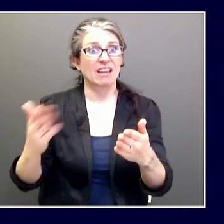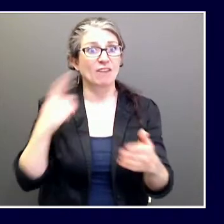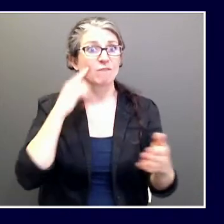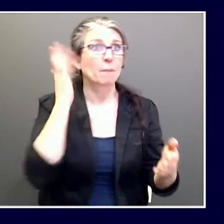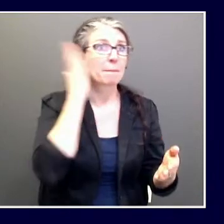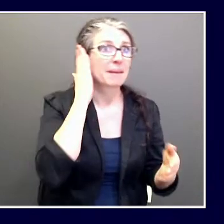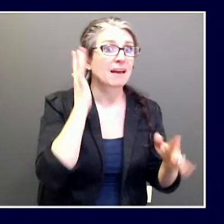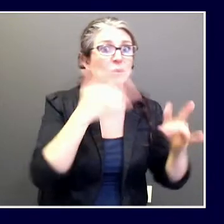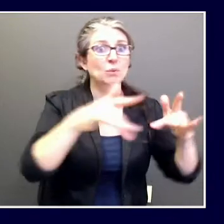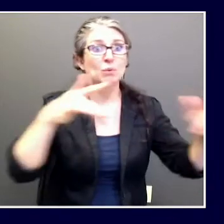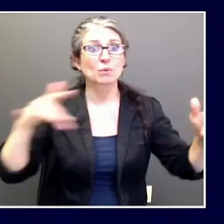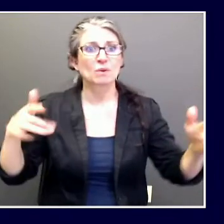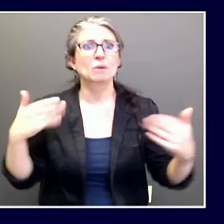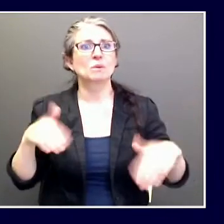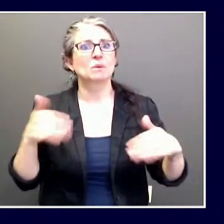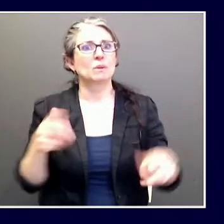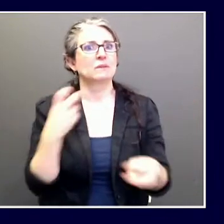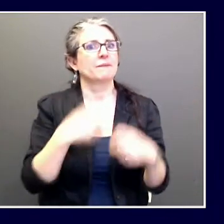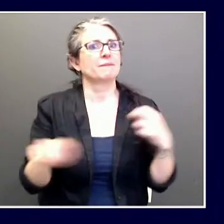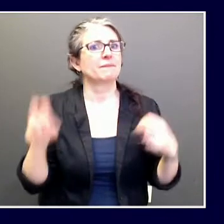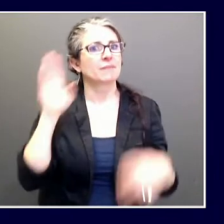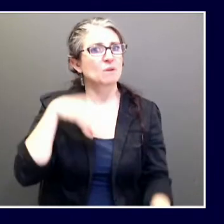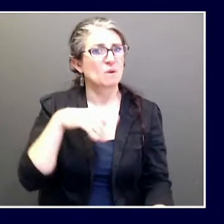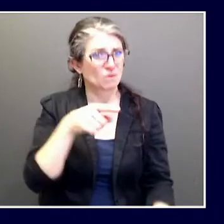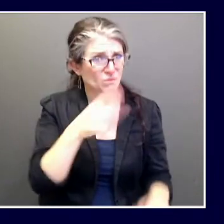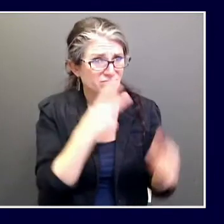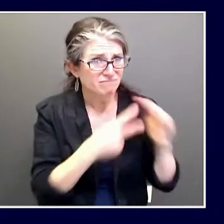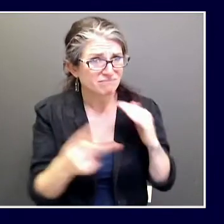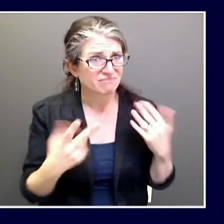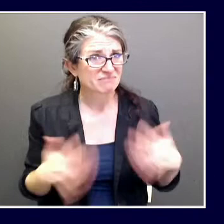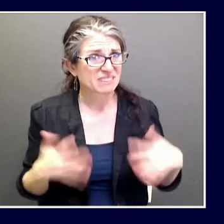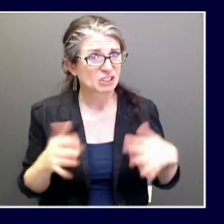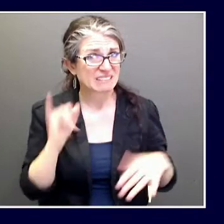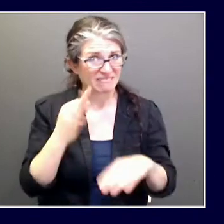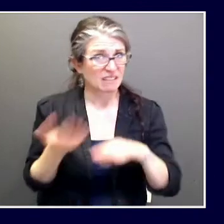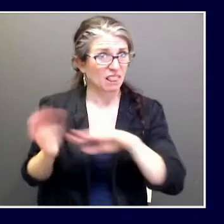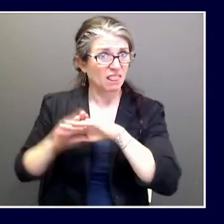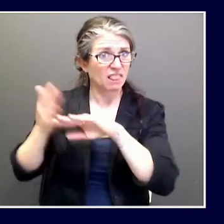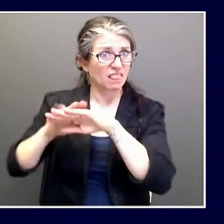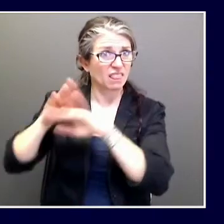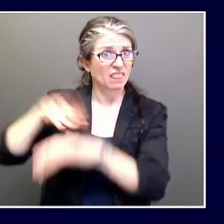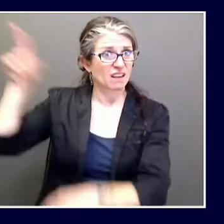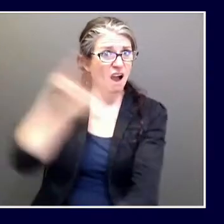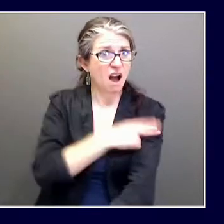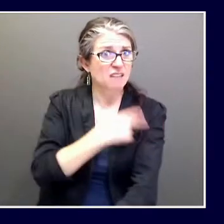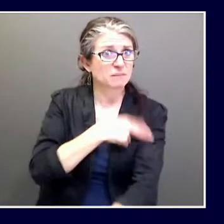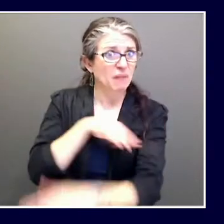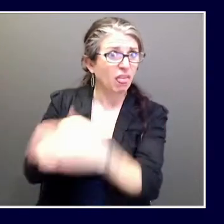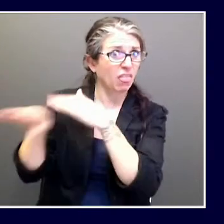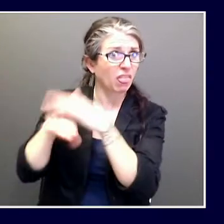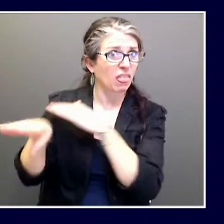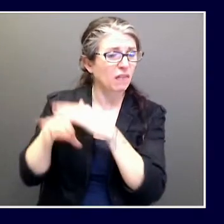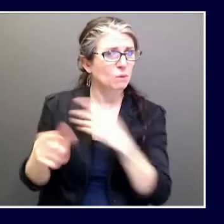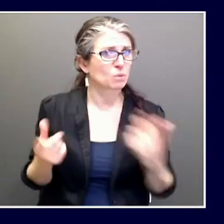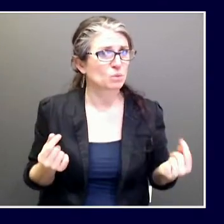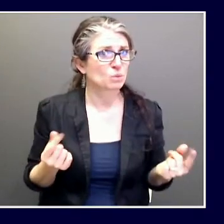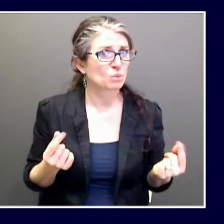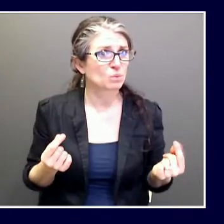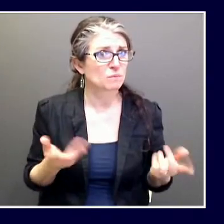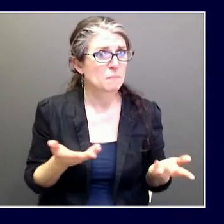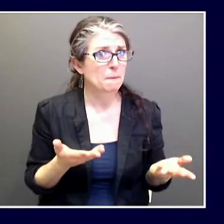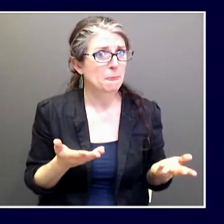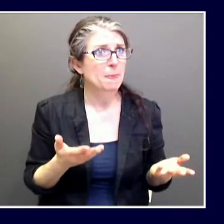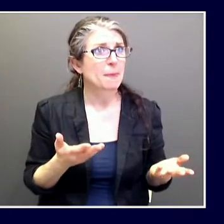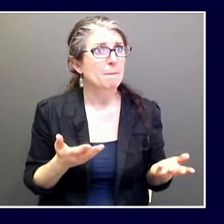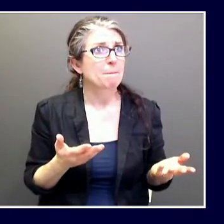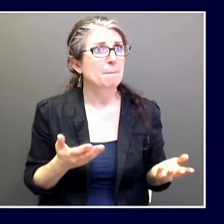about 2 weeks ago, the cases and hospitalizations to rise in the coming days and weeks following the holiday gatherings? Sure.